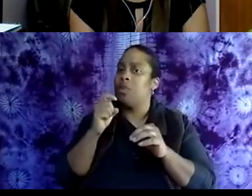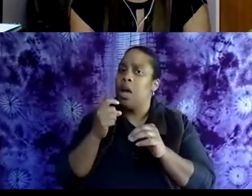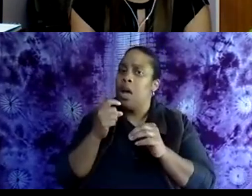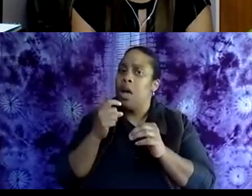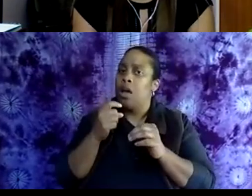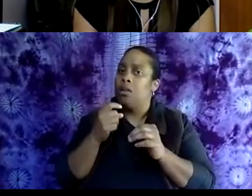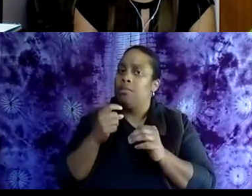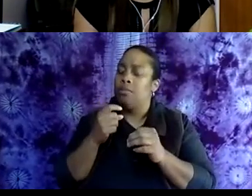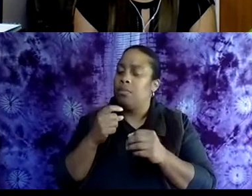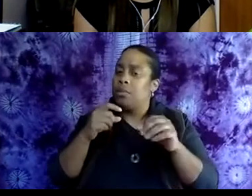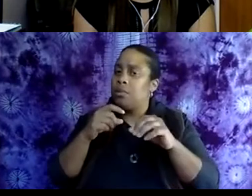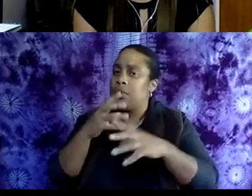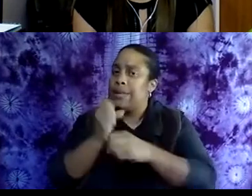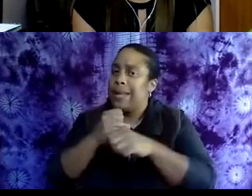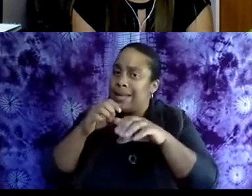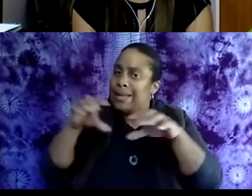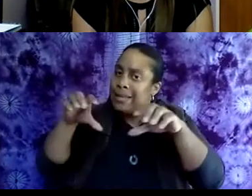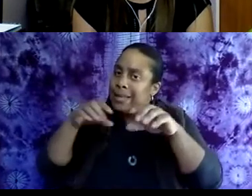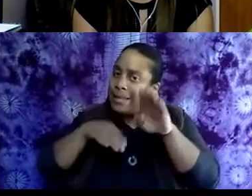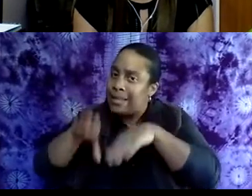Okay, I wrote it down.